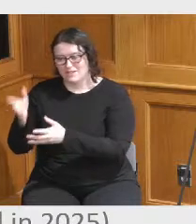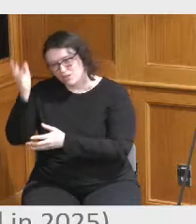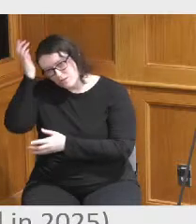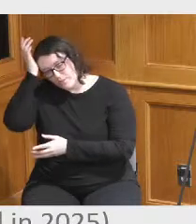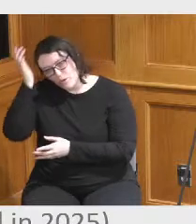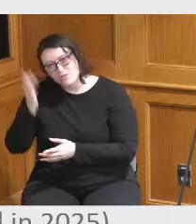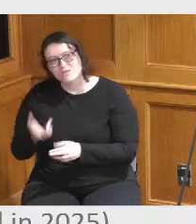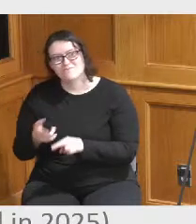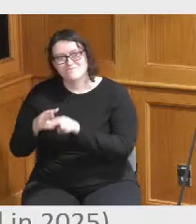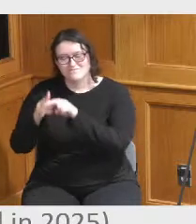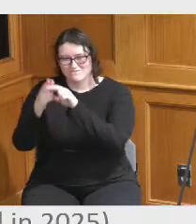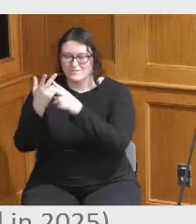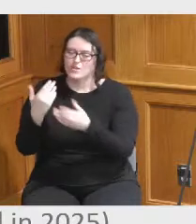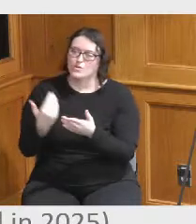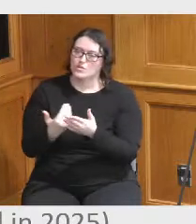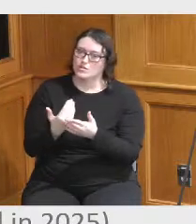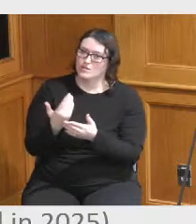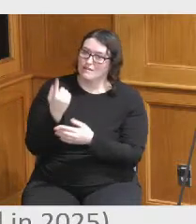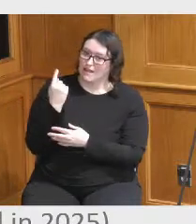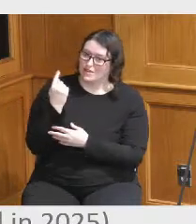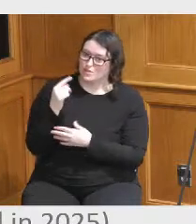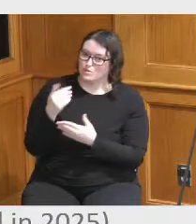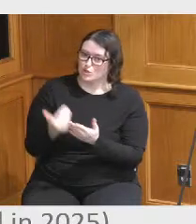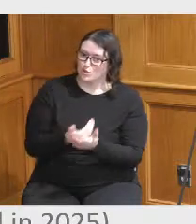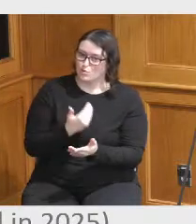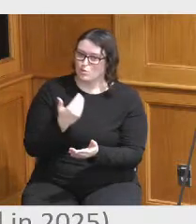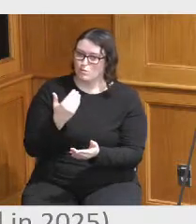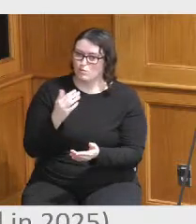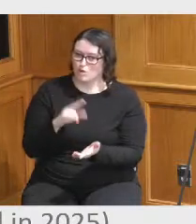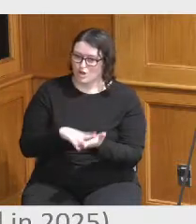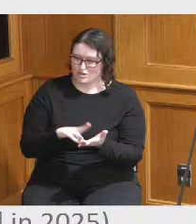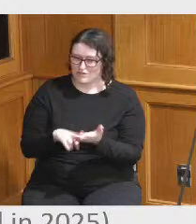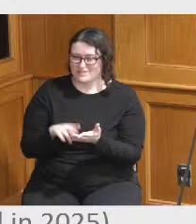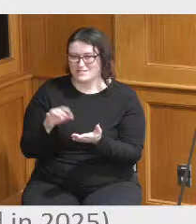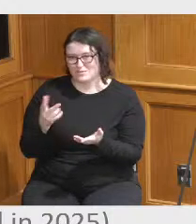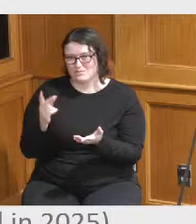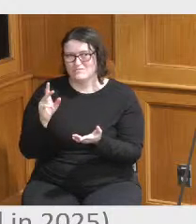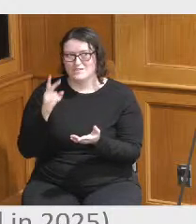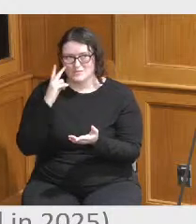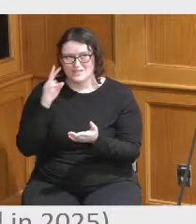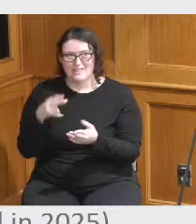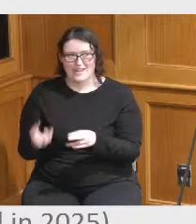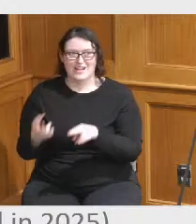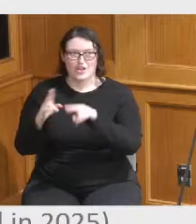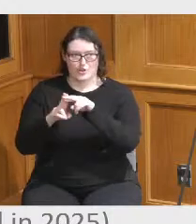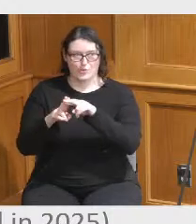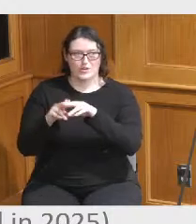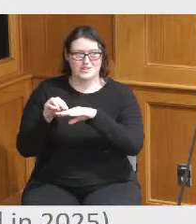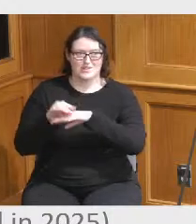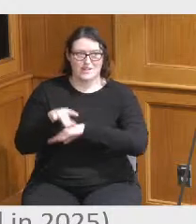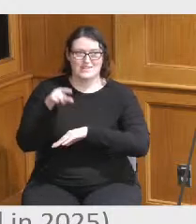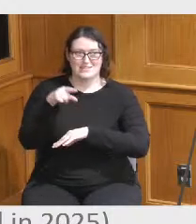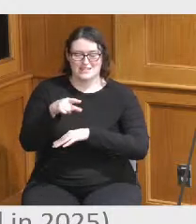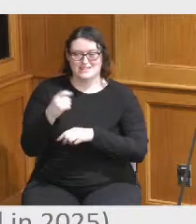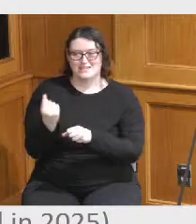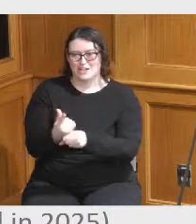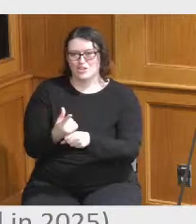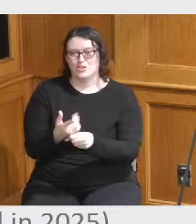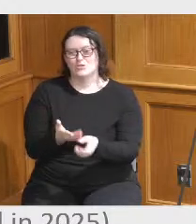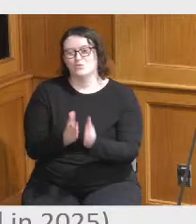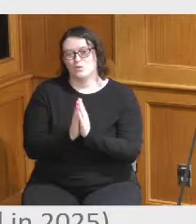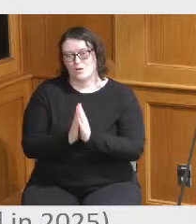in 24, so that increase had to be reflected in the 2025 budget request.